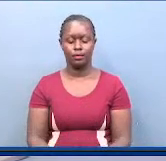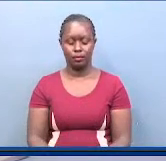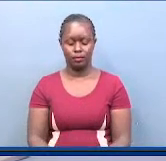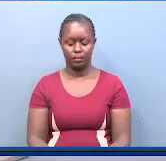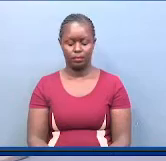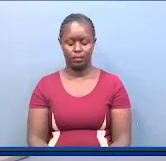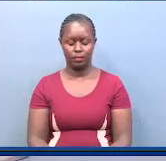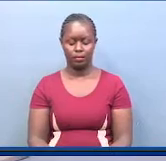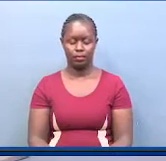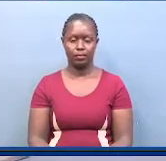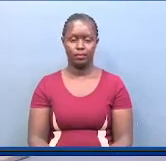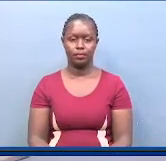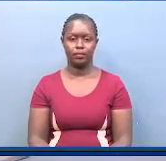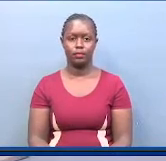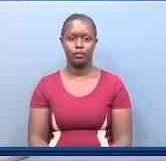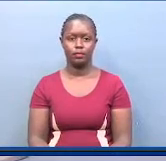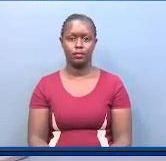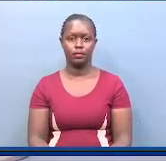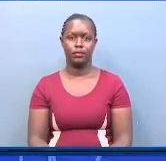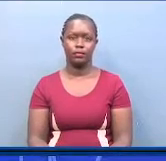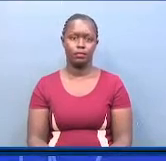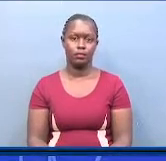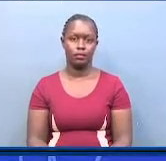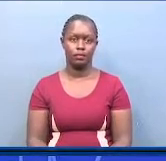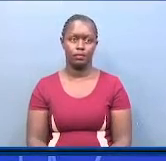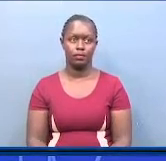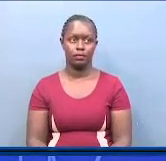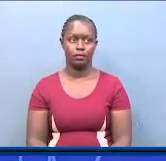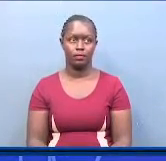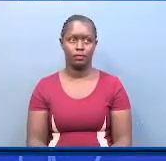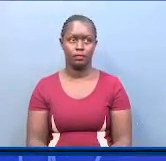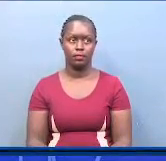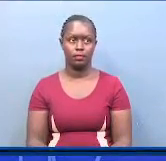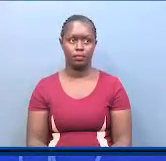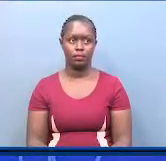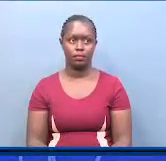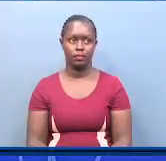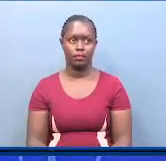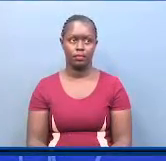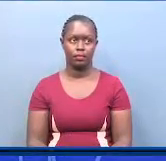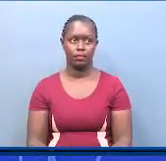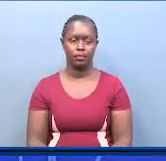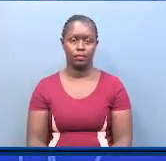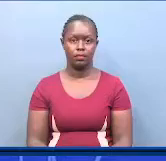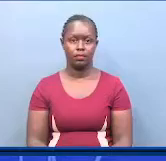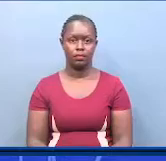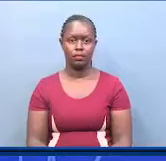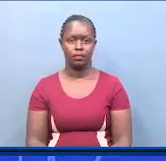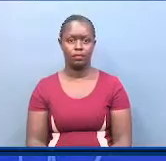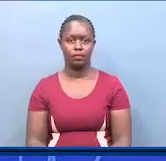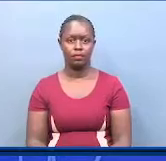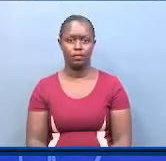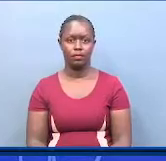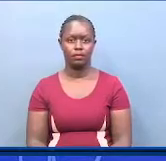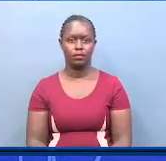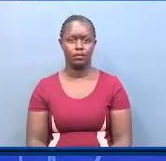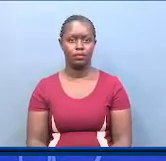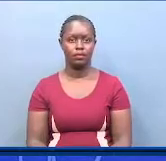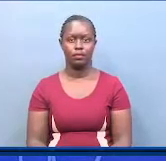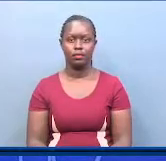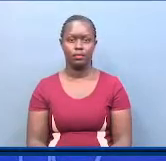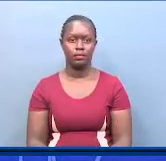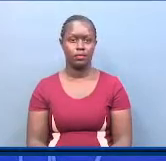7 days to the poll, and indeed we thank God that this country has come this far without any major interruptions on matters of